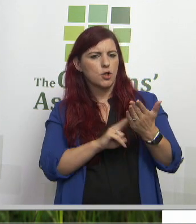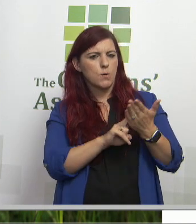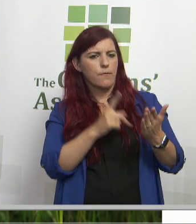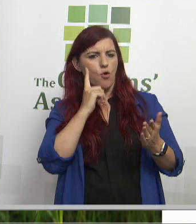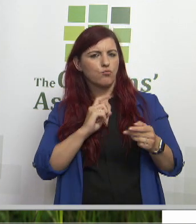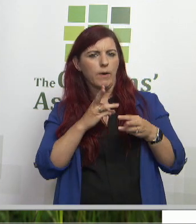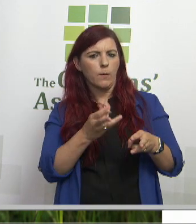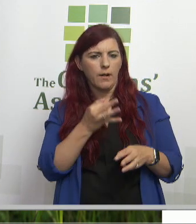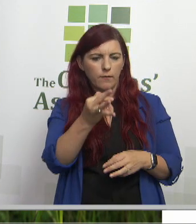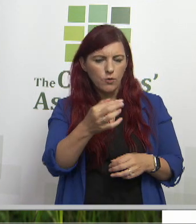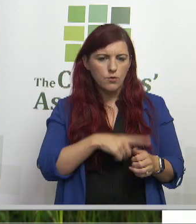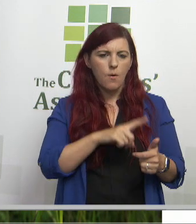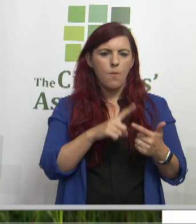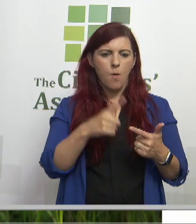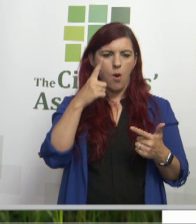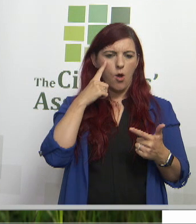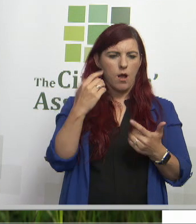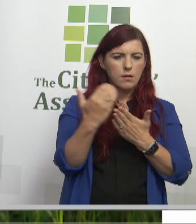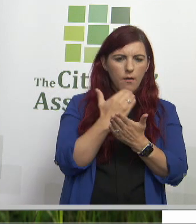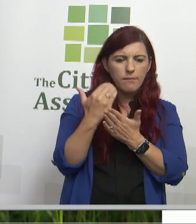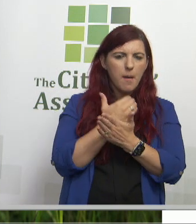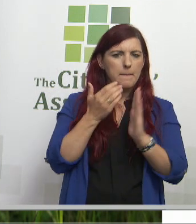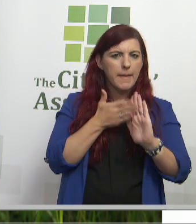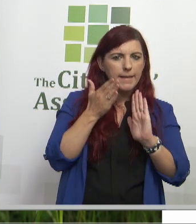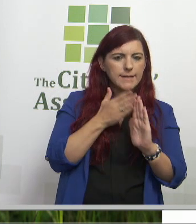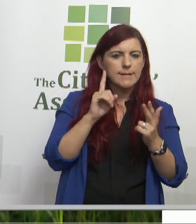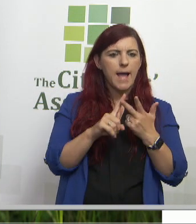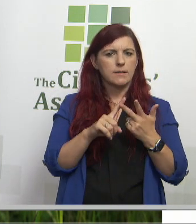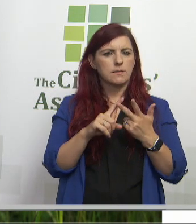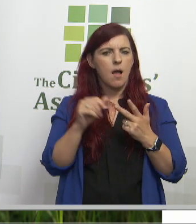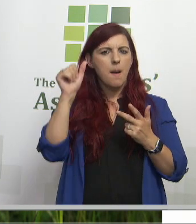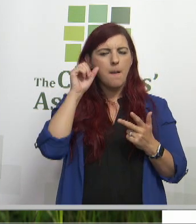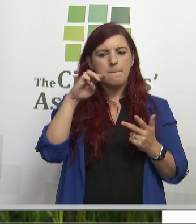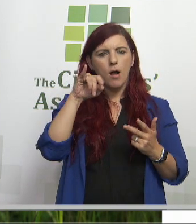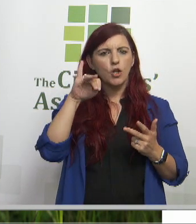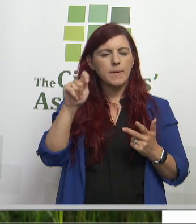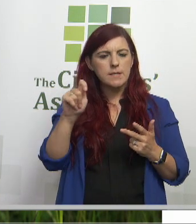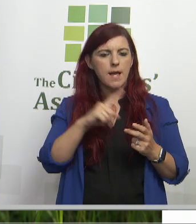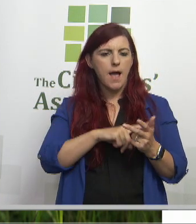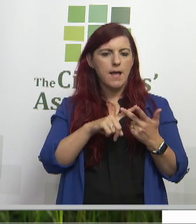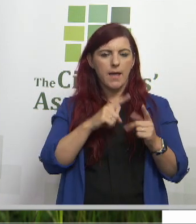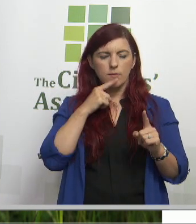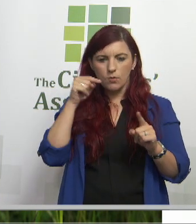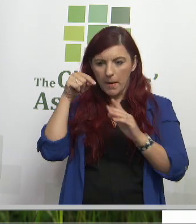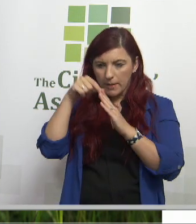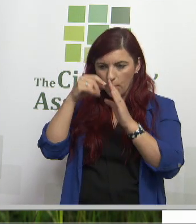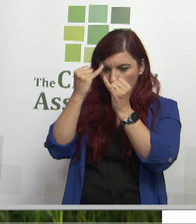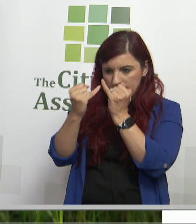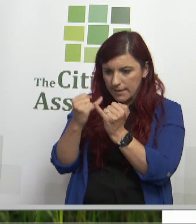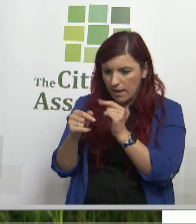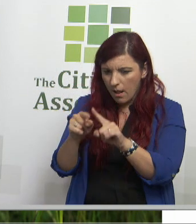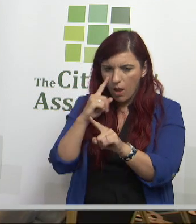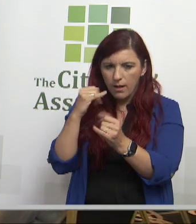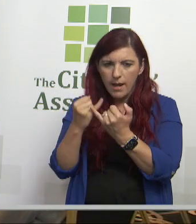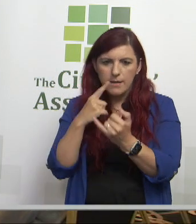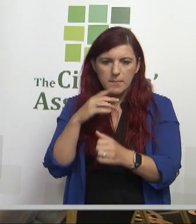future. We look at the conservation of buildings and the conservation of monuments, and then also right down to the species level, maybe doing particular